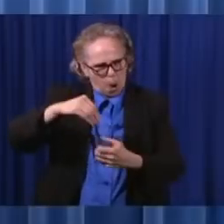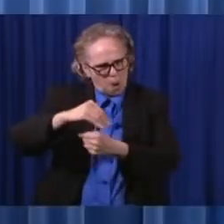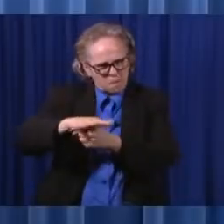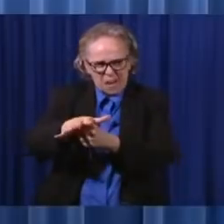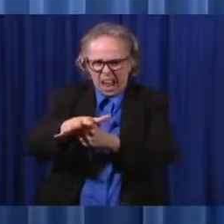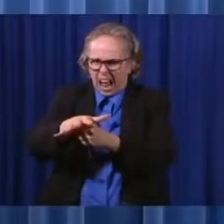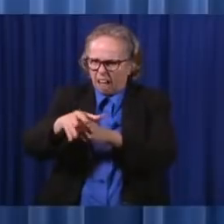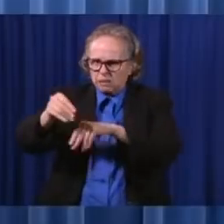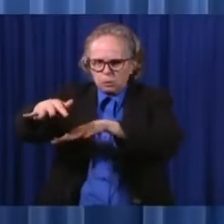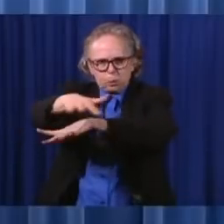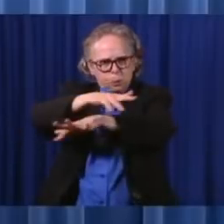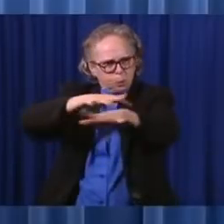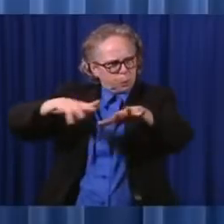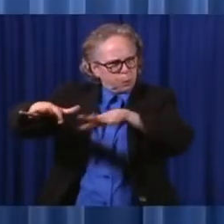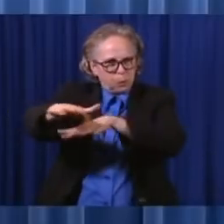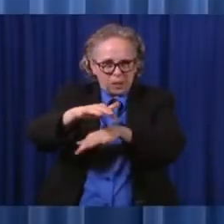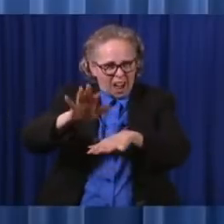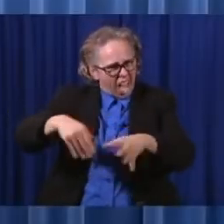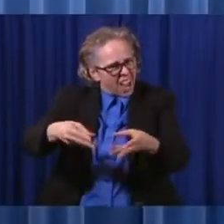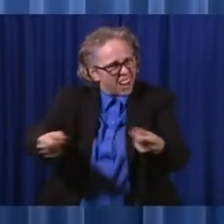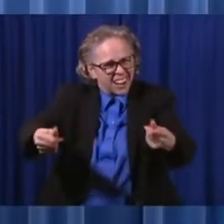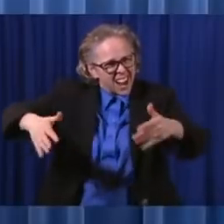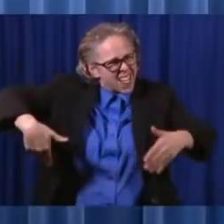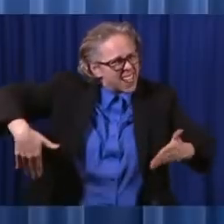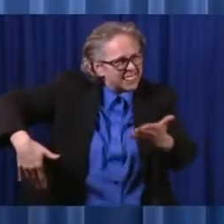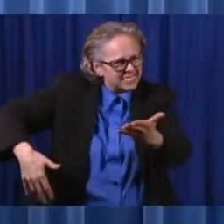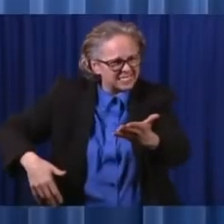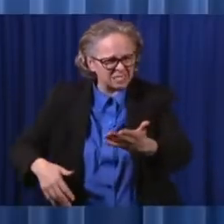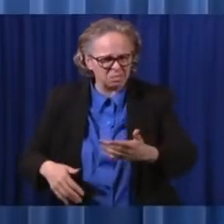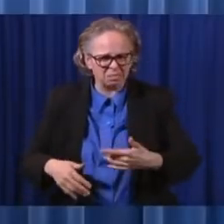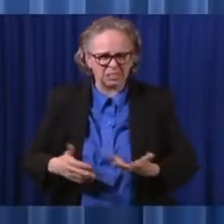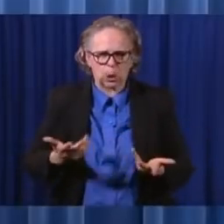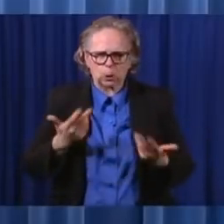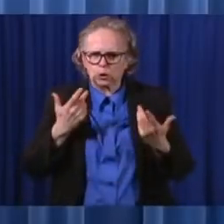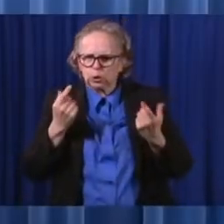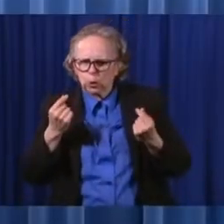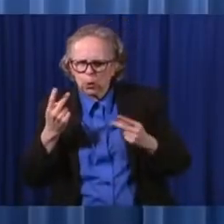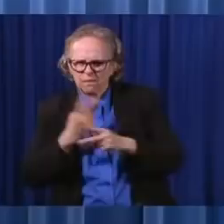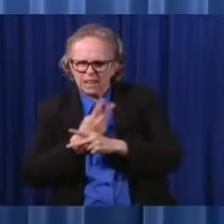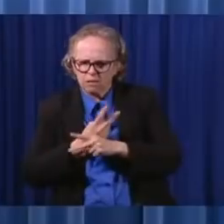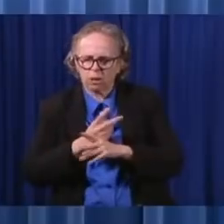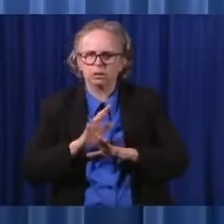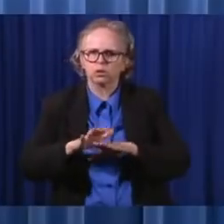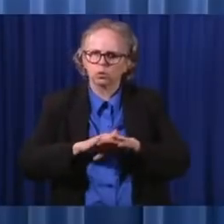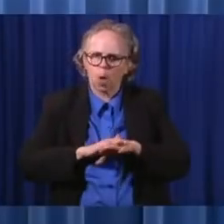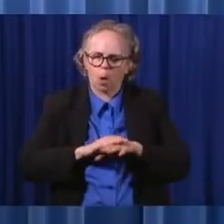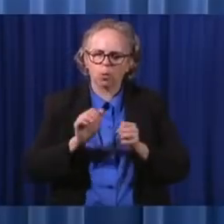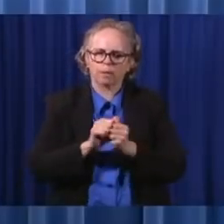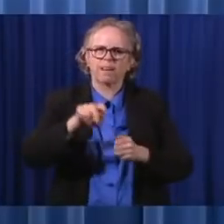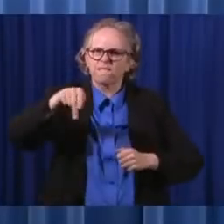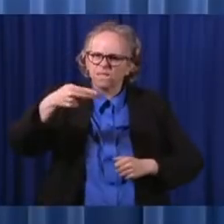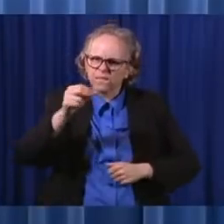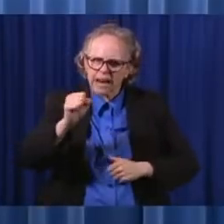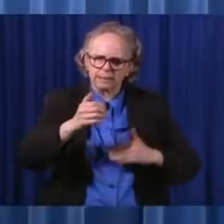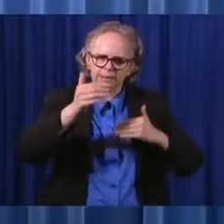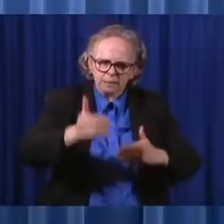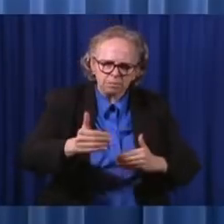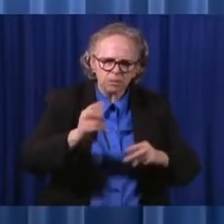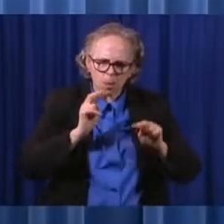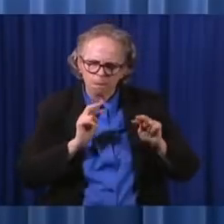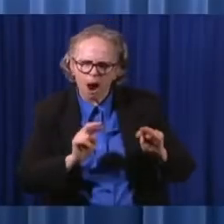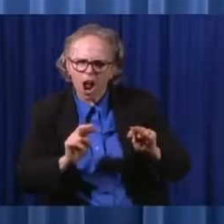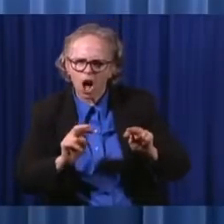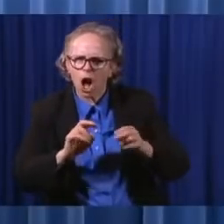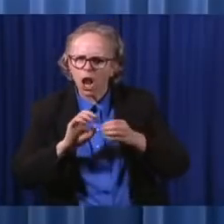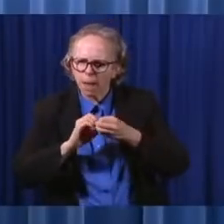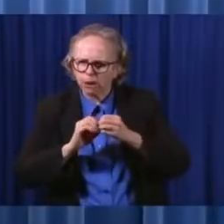away, we wanted to do this in phases. We wanted to layer it out. And so that is what we have been doing.